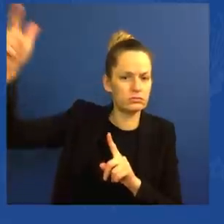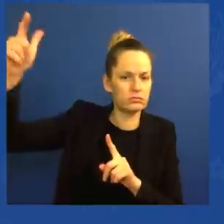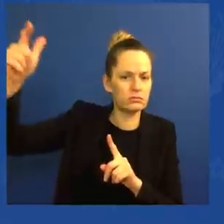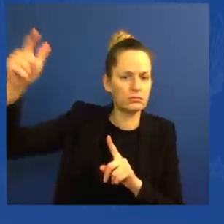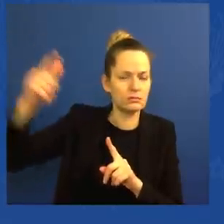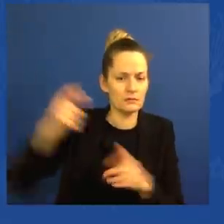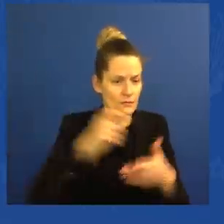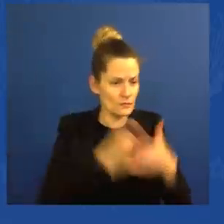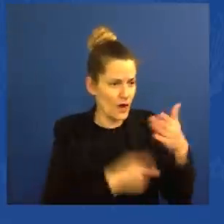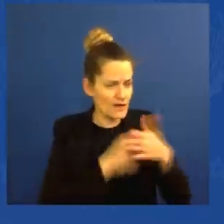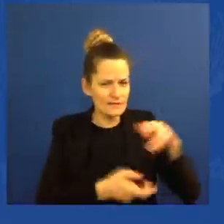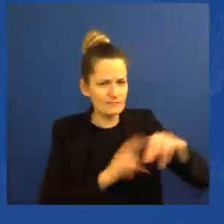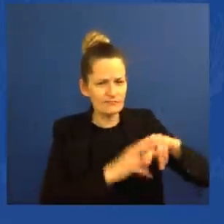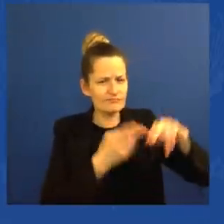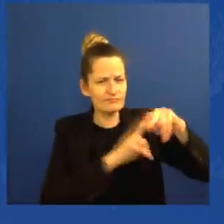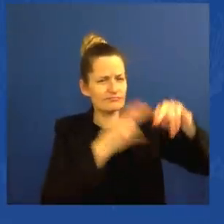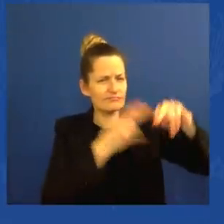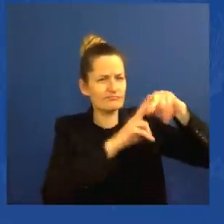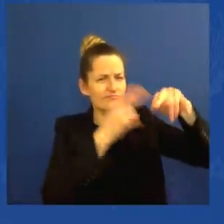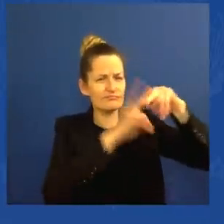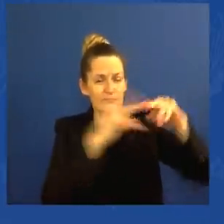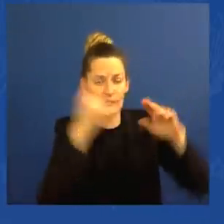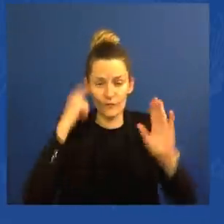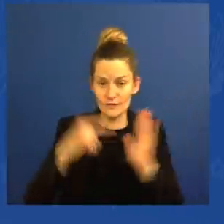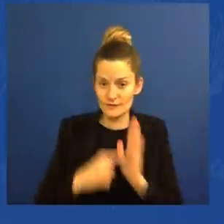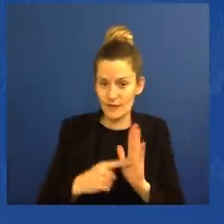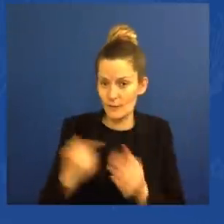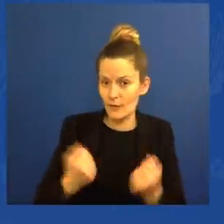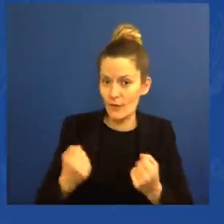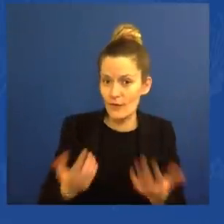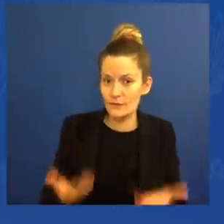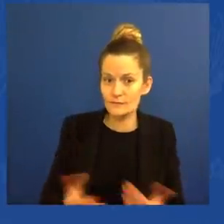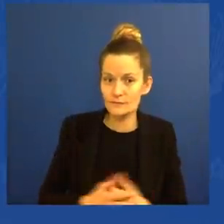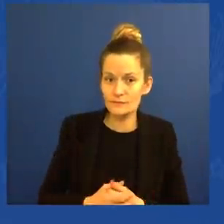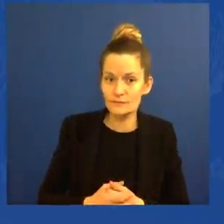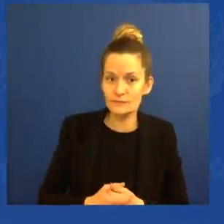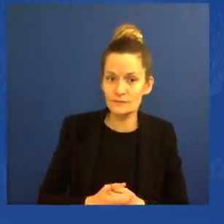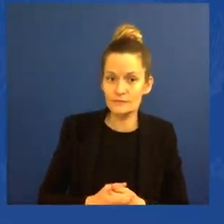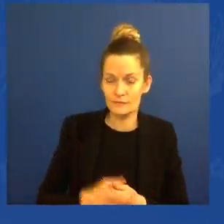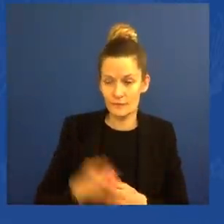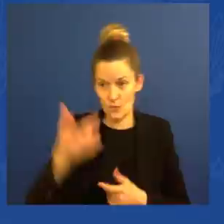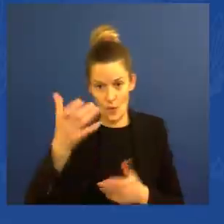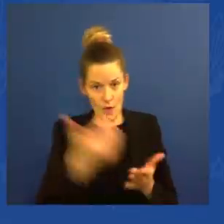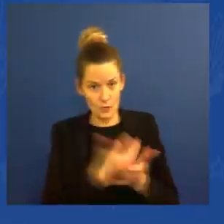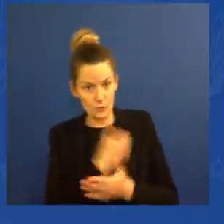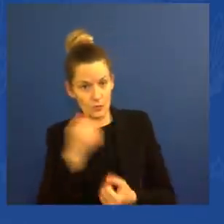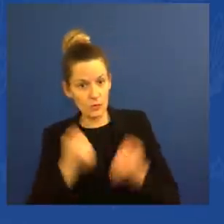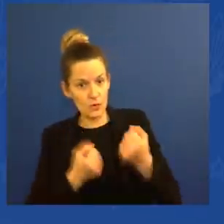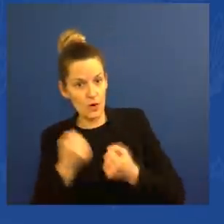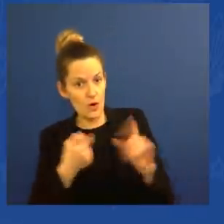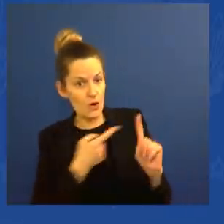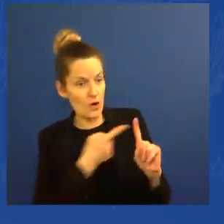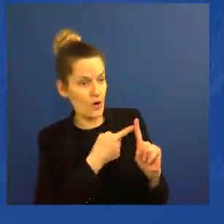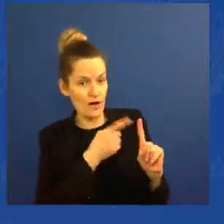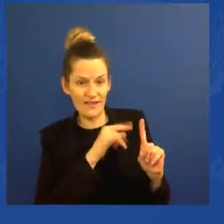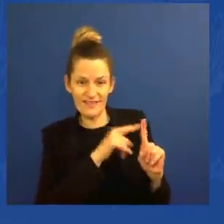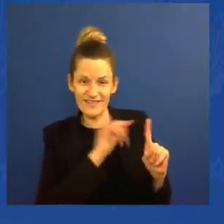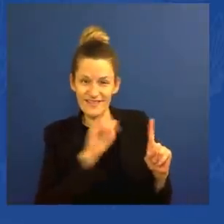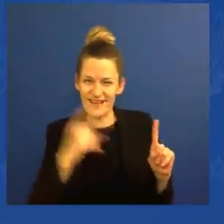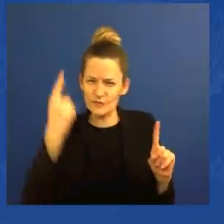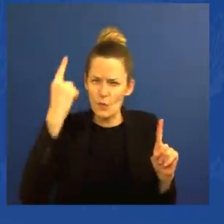new automobiles accounted for one-third of all the inflation in America because the auto companies couldn't get the computer